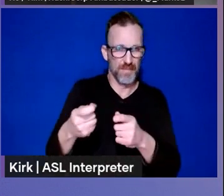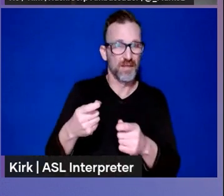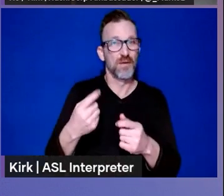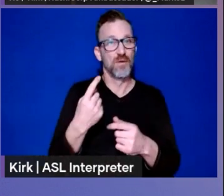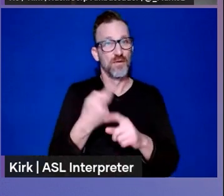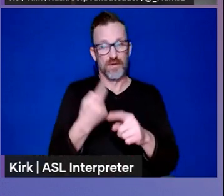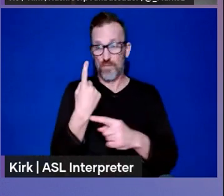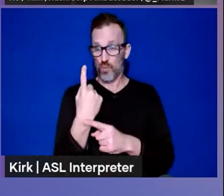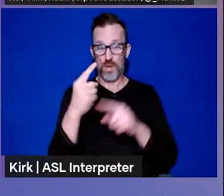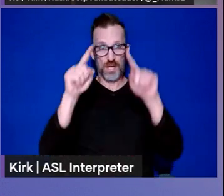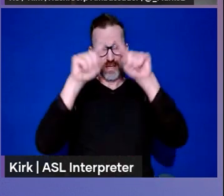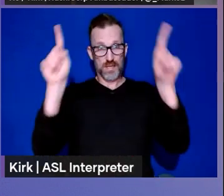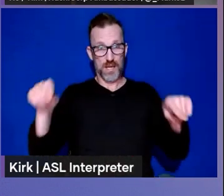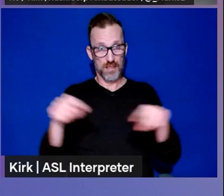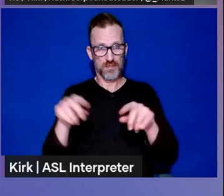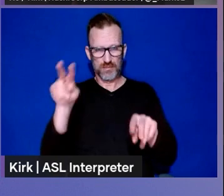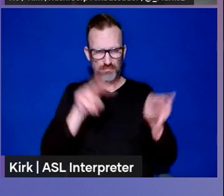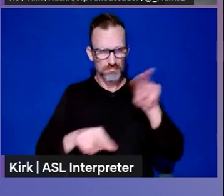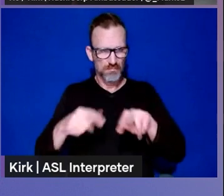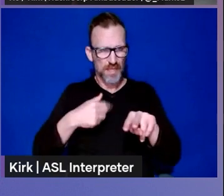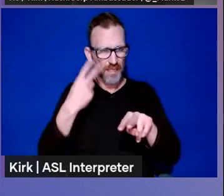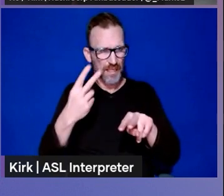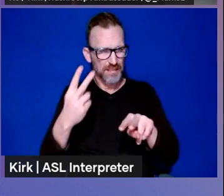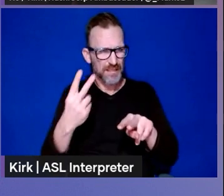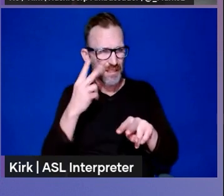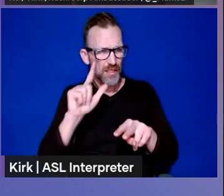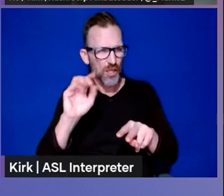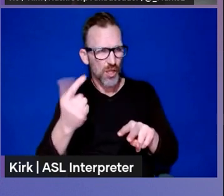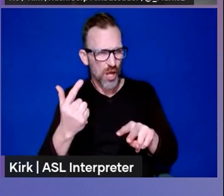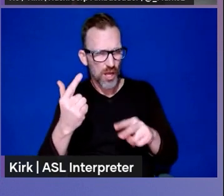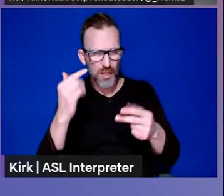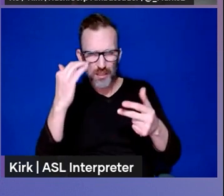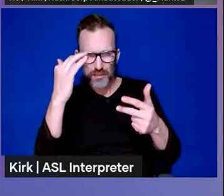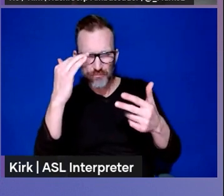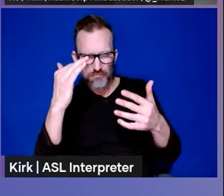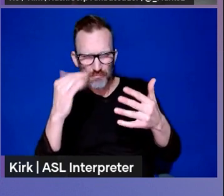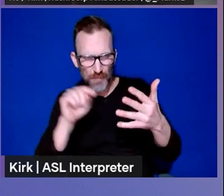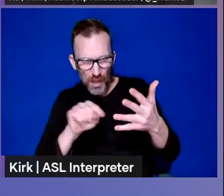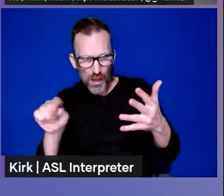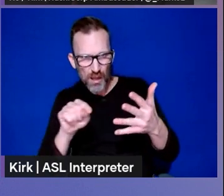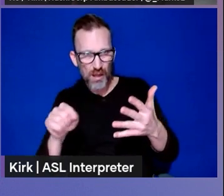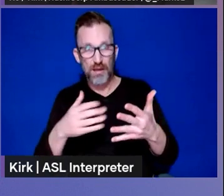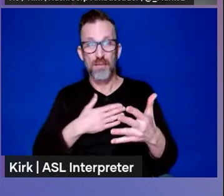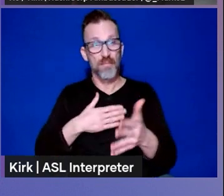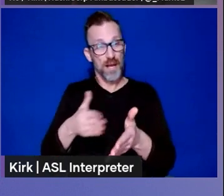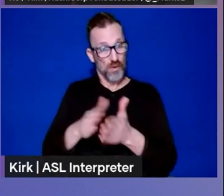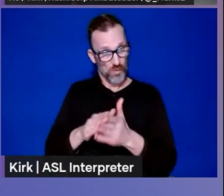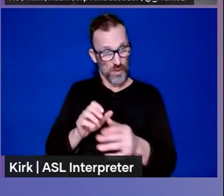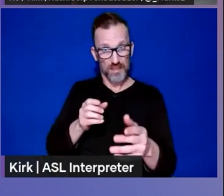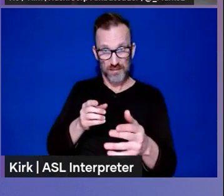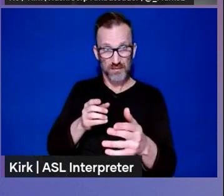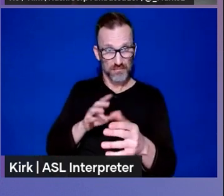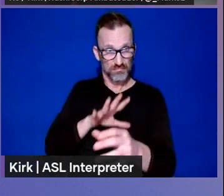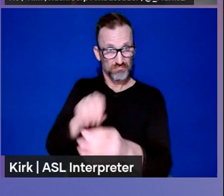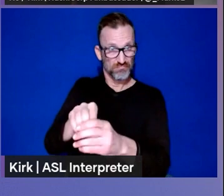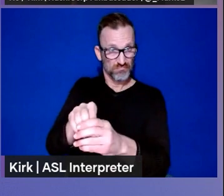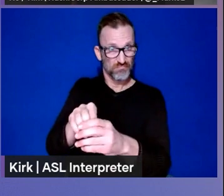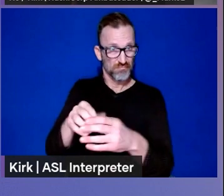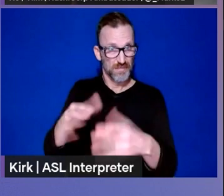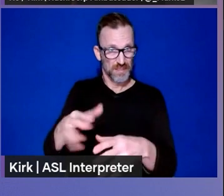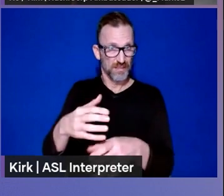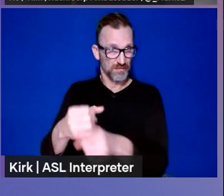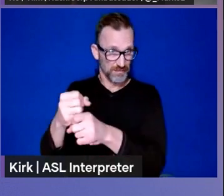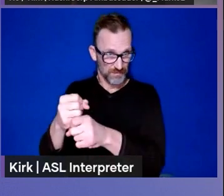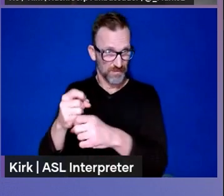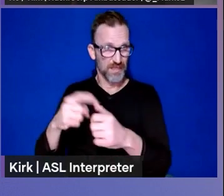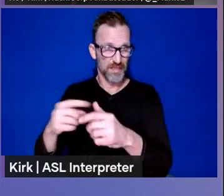at the logs live, so you can see my request was actually received, and it was kind of forwarded to the console. I can also